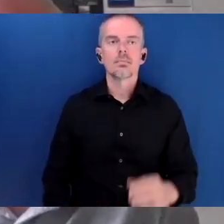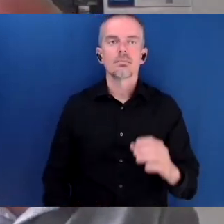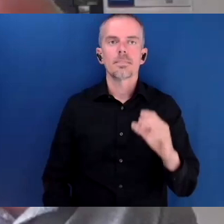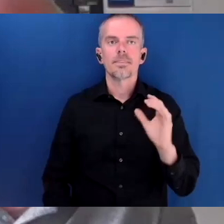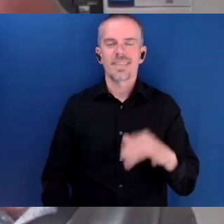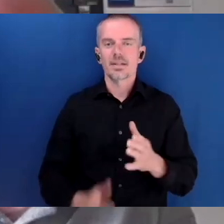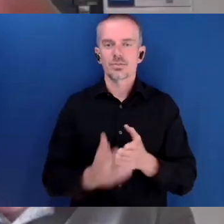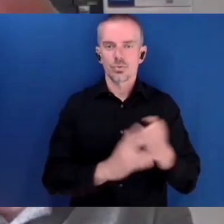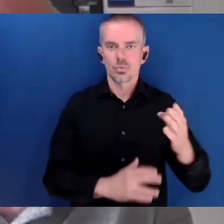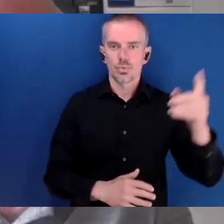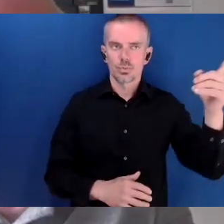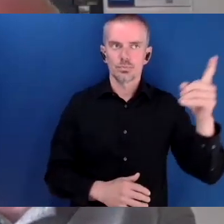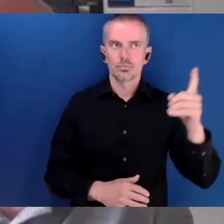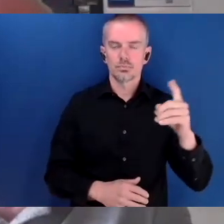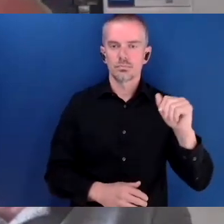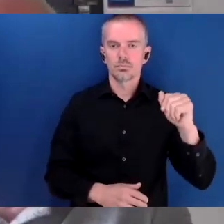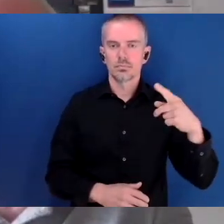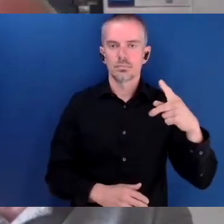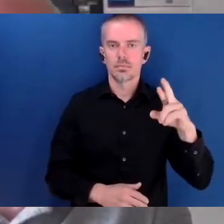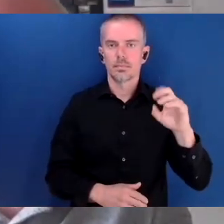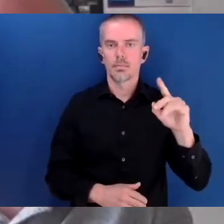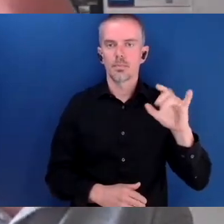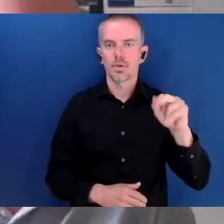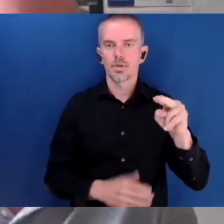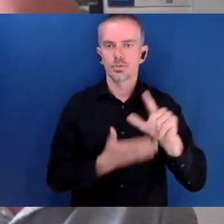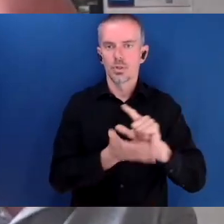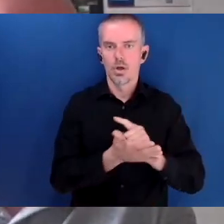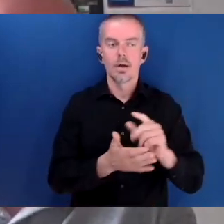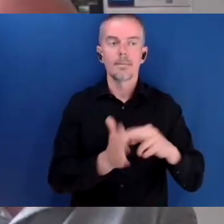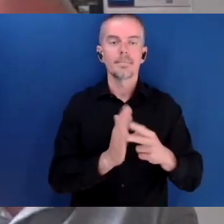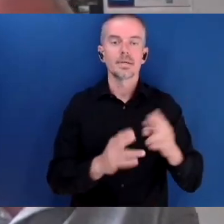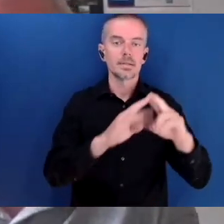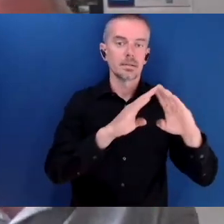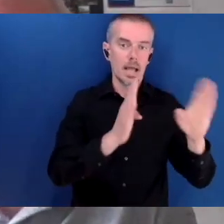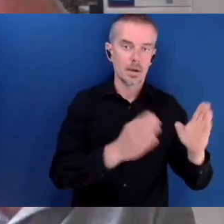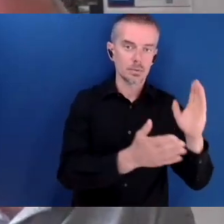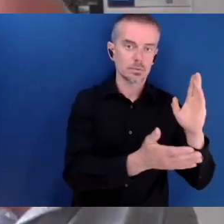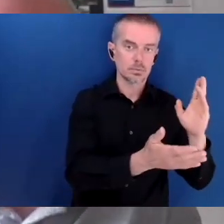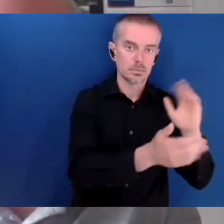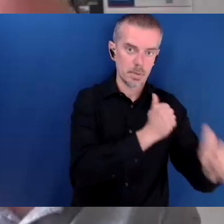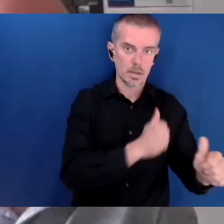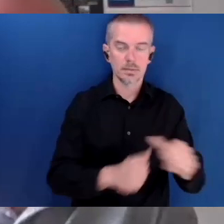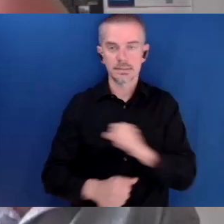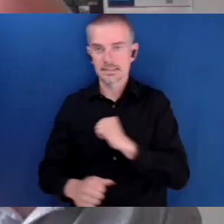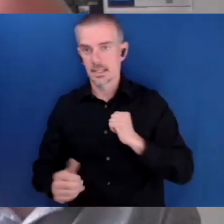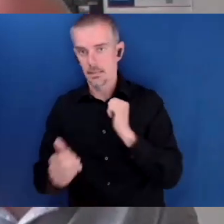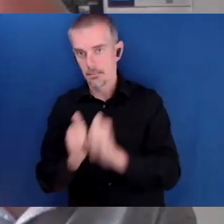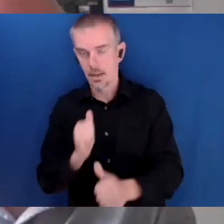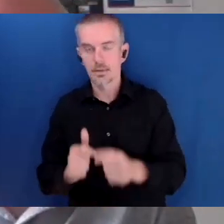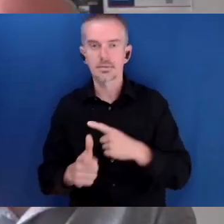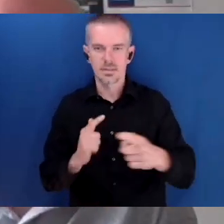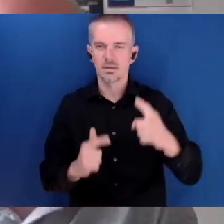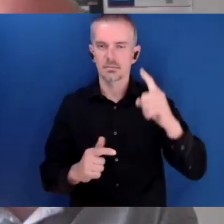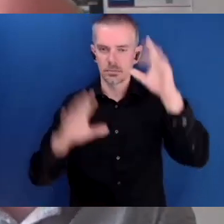they have to be approved by both the House and the Senate and then signed by the president. but Congress can set priorities